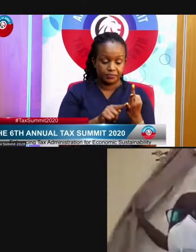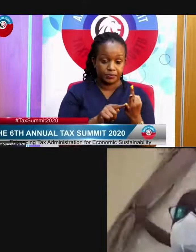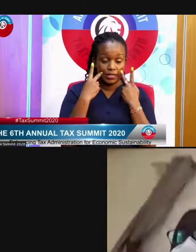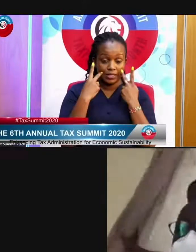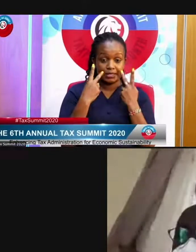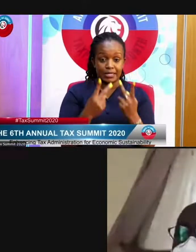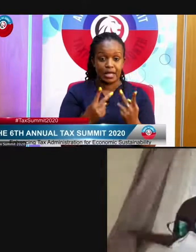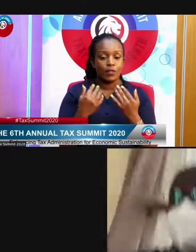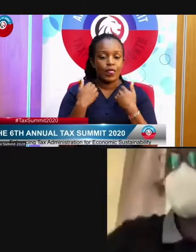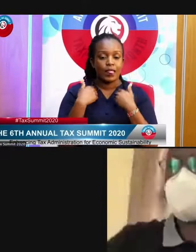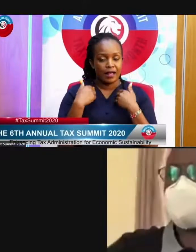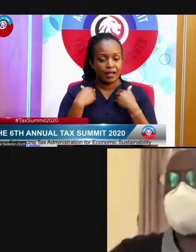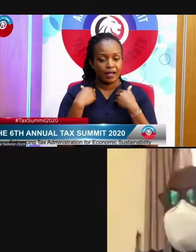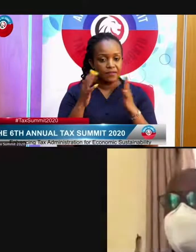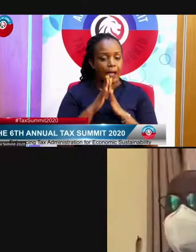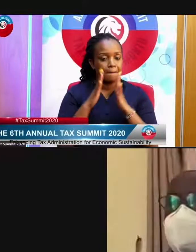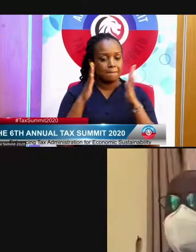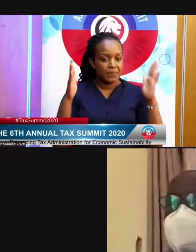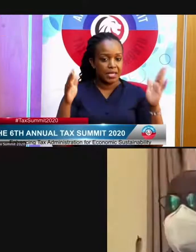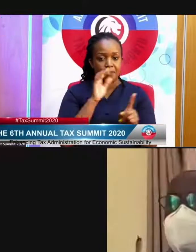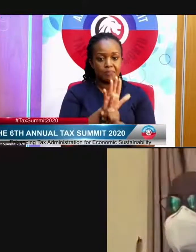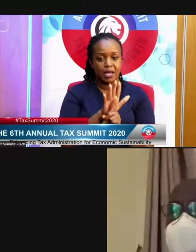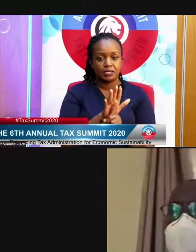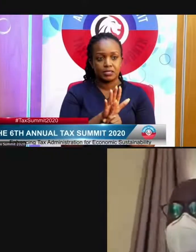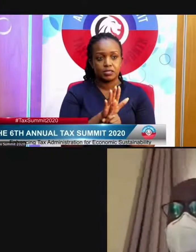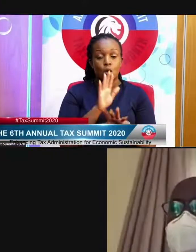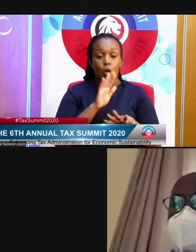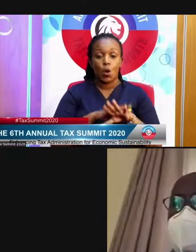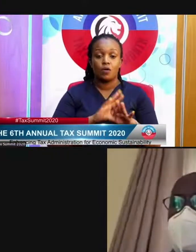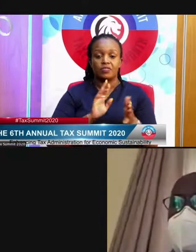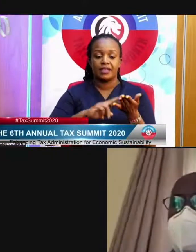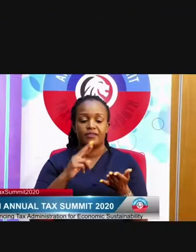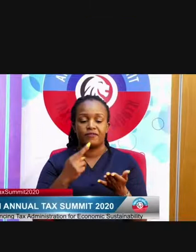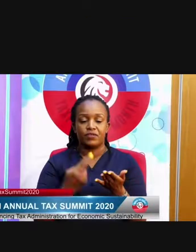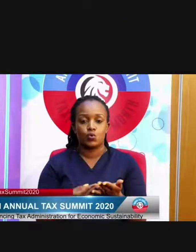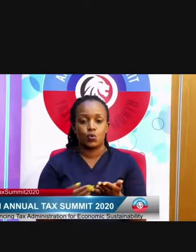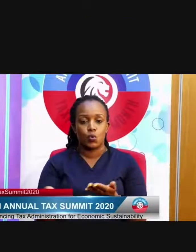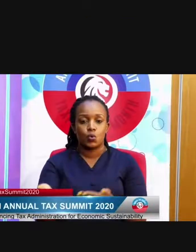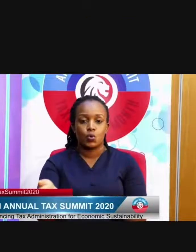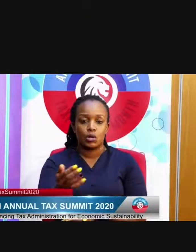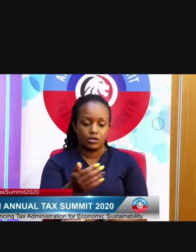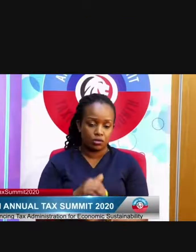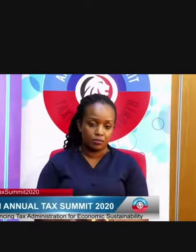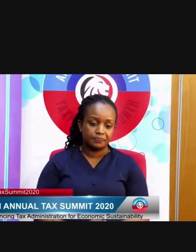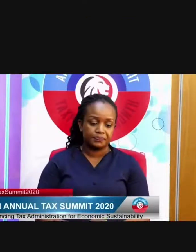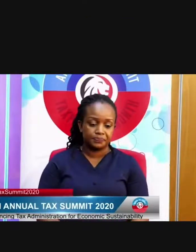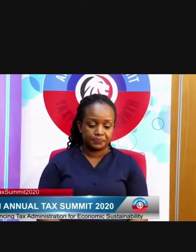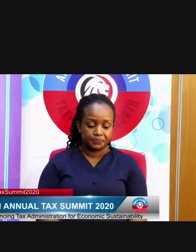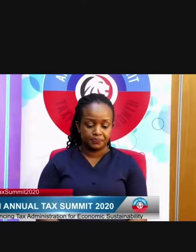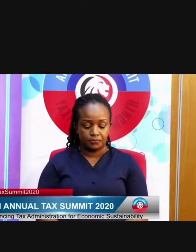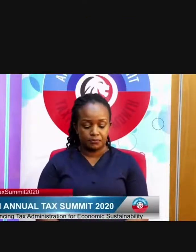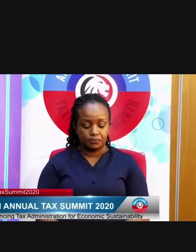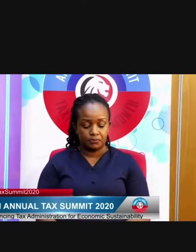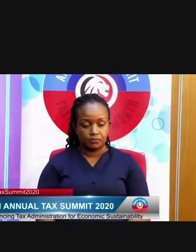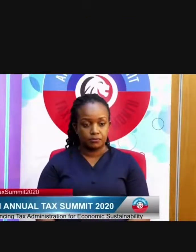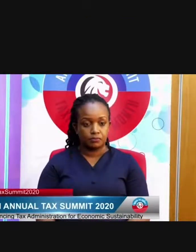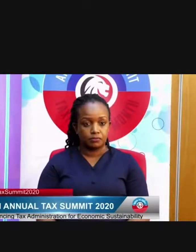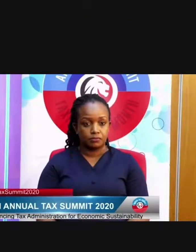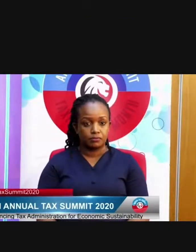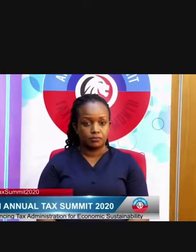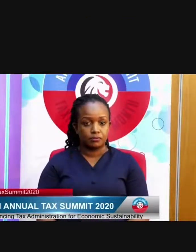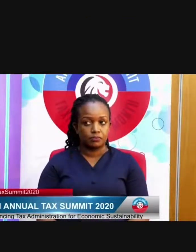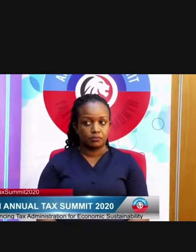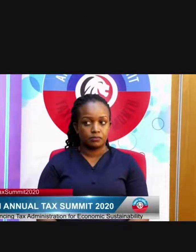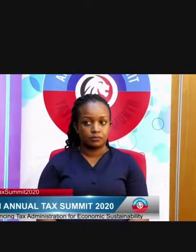big impact on the revenue collections. So it's dark clouds really gathering, but we